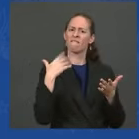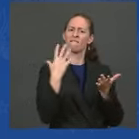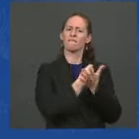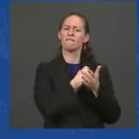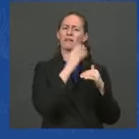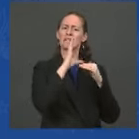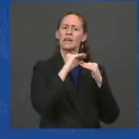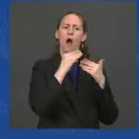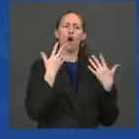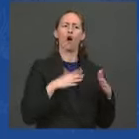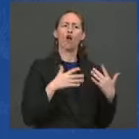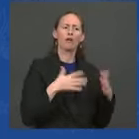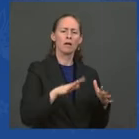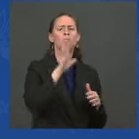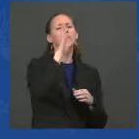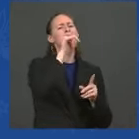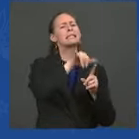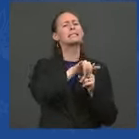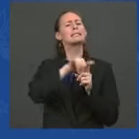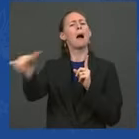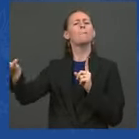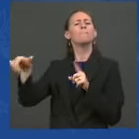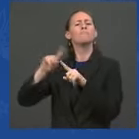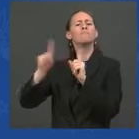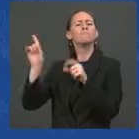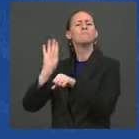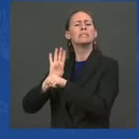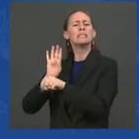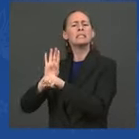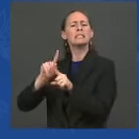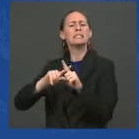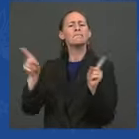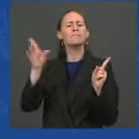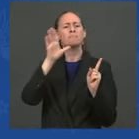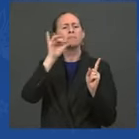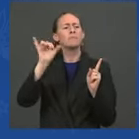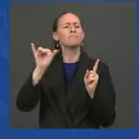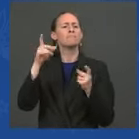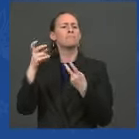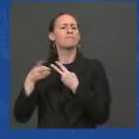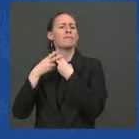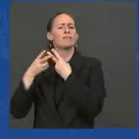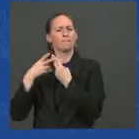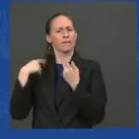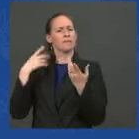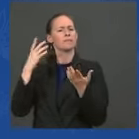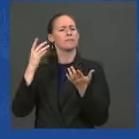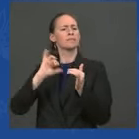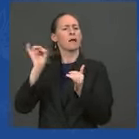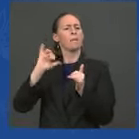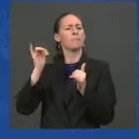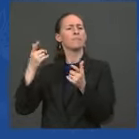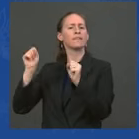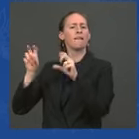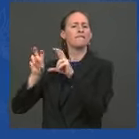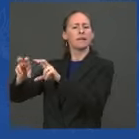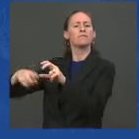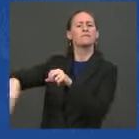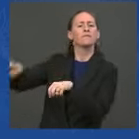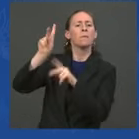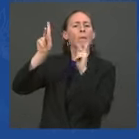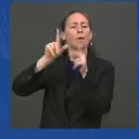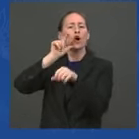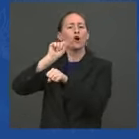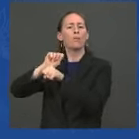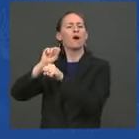tax cut, to be able, if they have an on-site facility, to take care of their workers' children when they show up. So